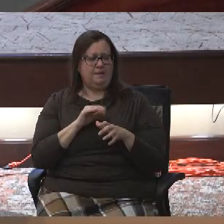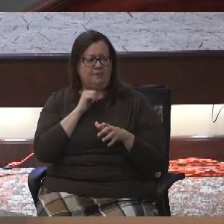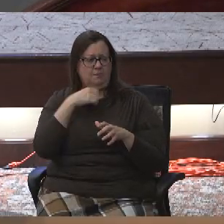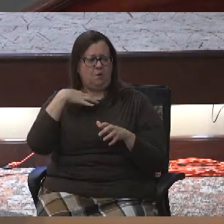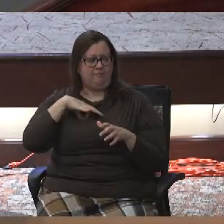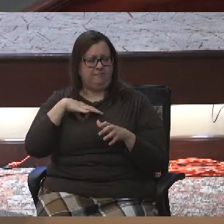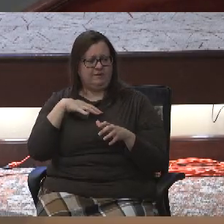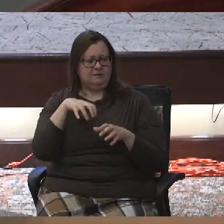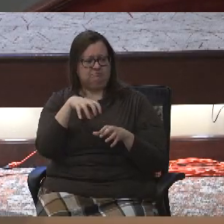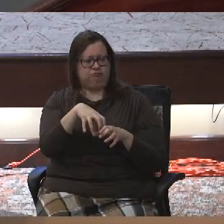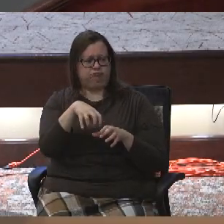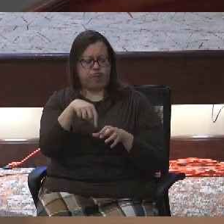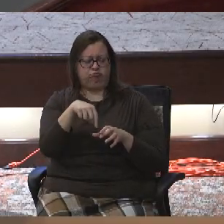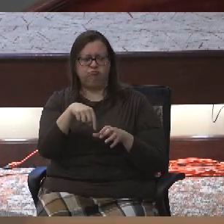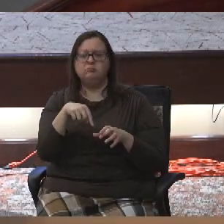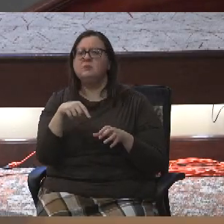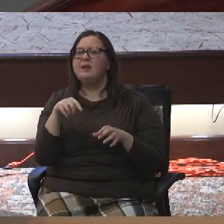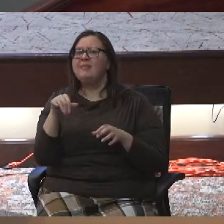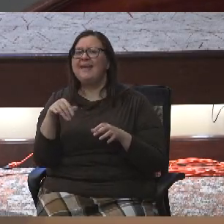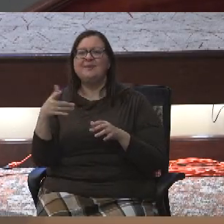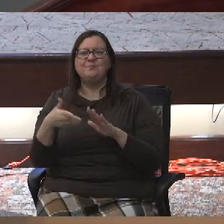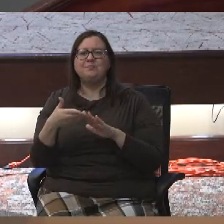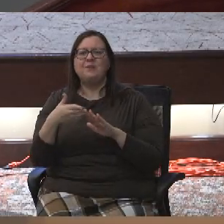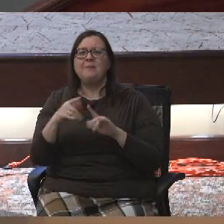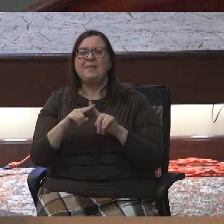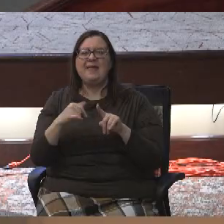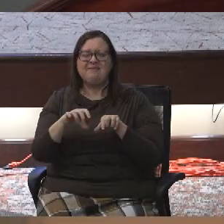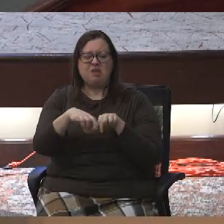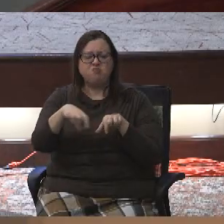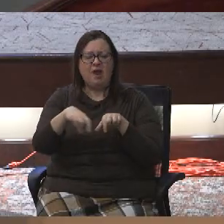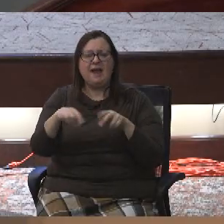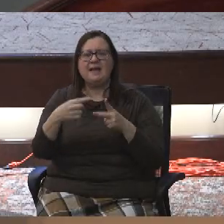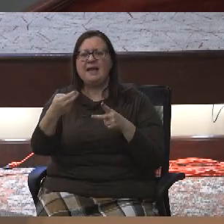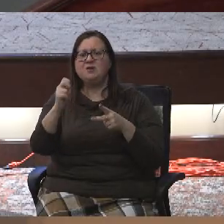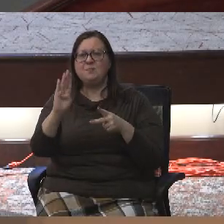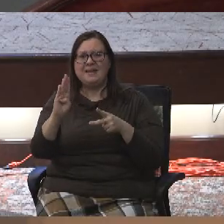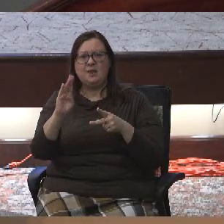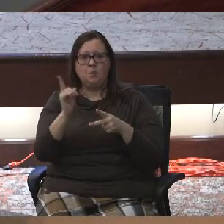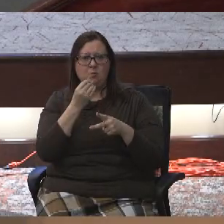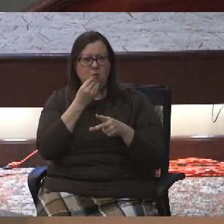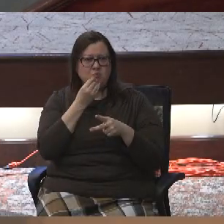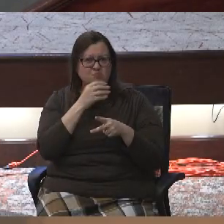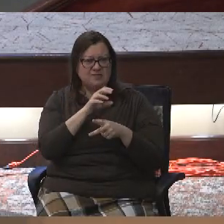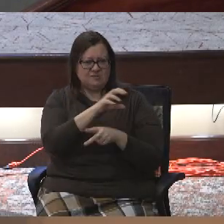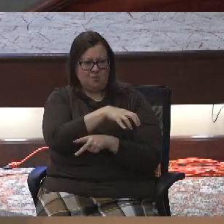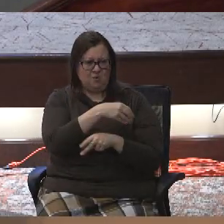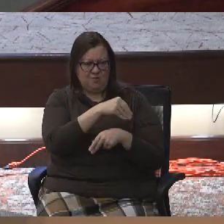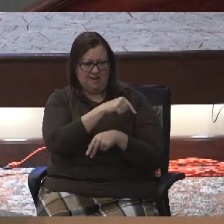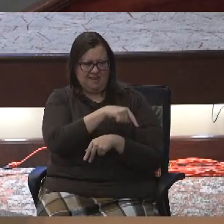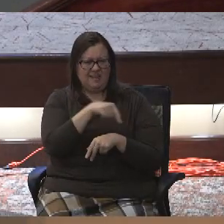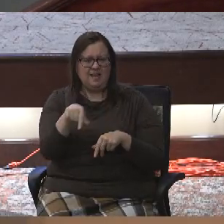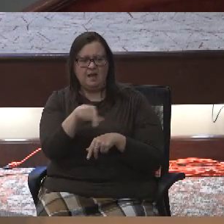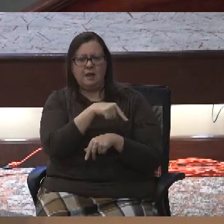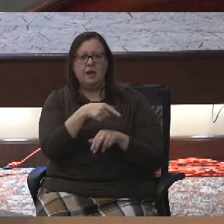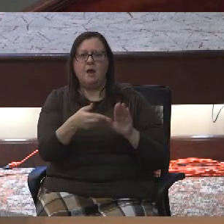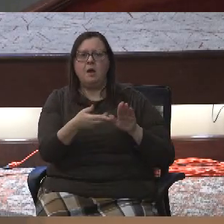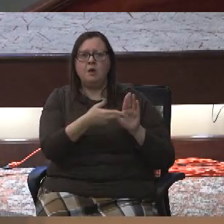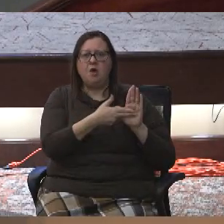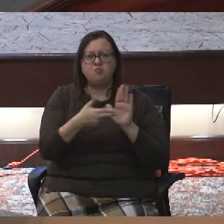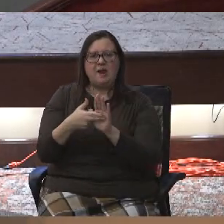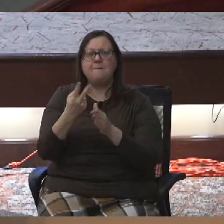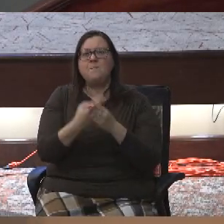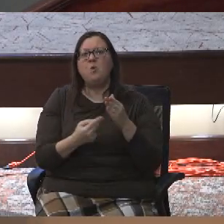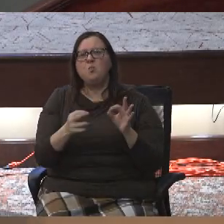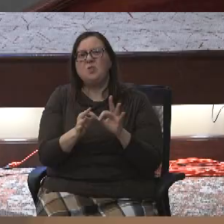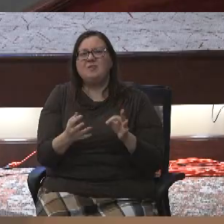But they've got that Clark-Lyda tract and that HEB grocery tract under contract, both 30-acre tracts,